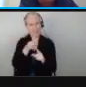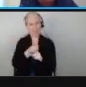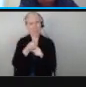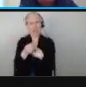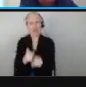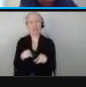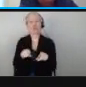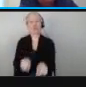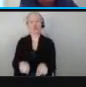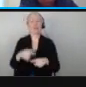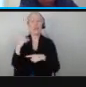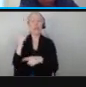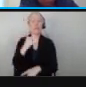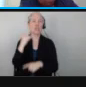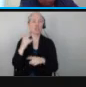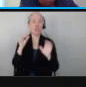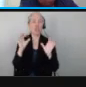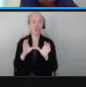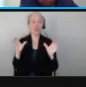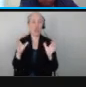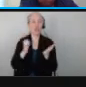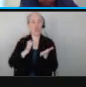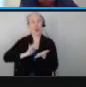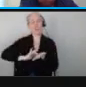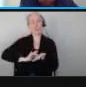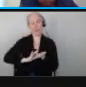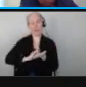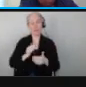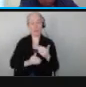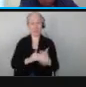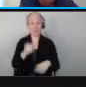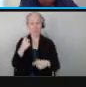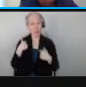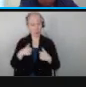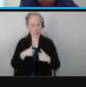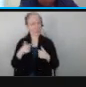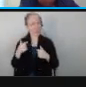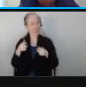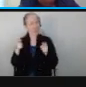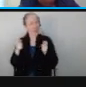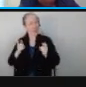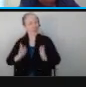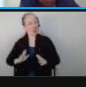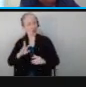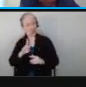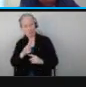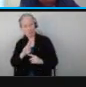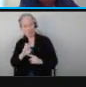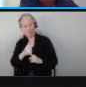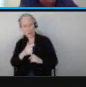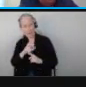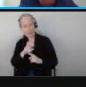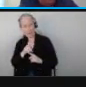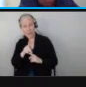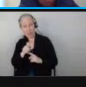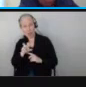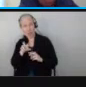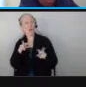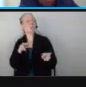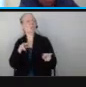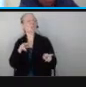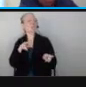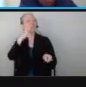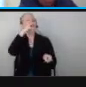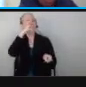that sense, because we do have a regulatory responsibility in flight medicine, we are to some extent a threat to crew, and that